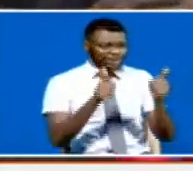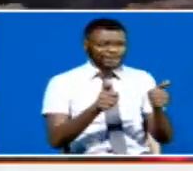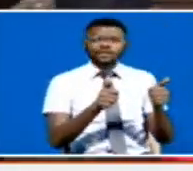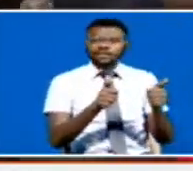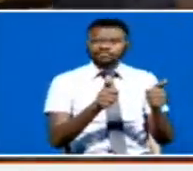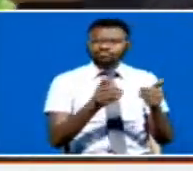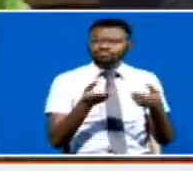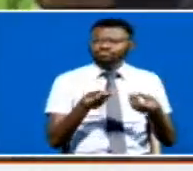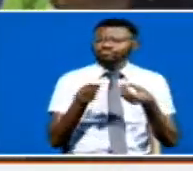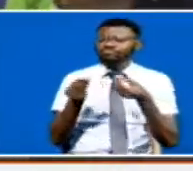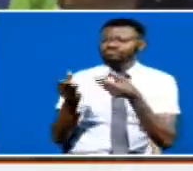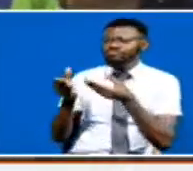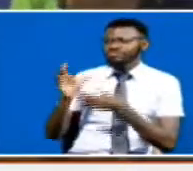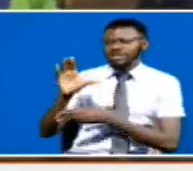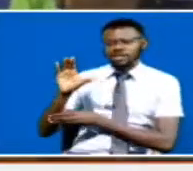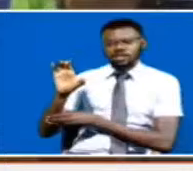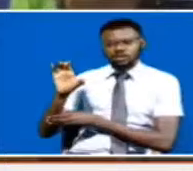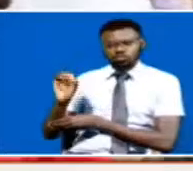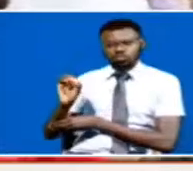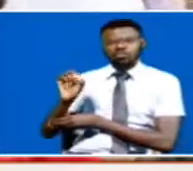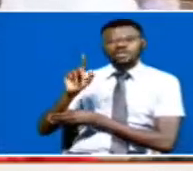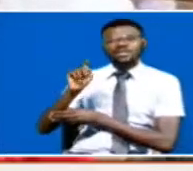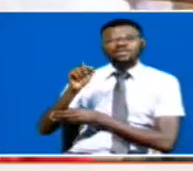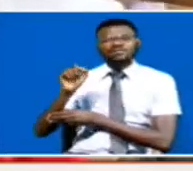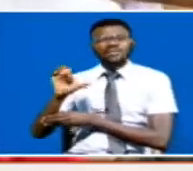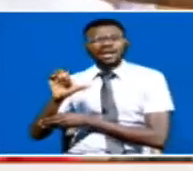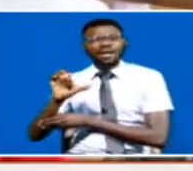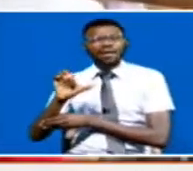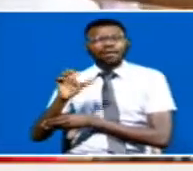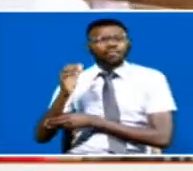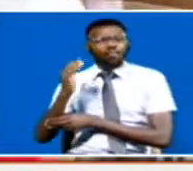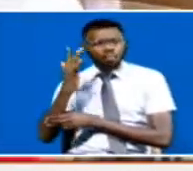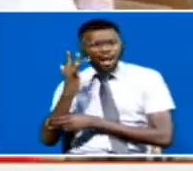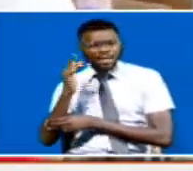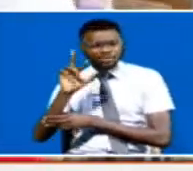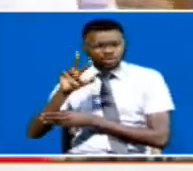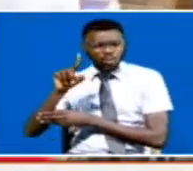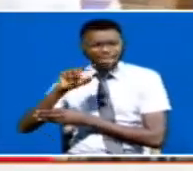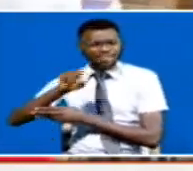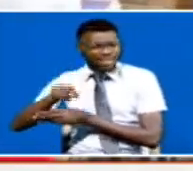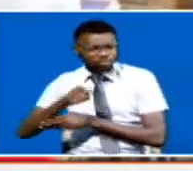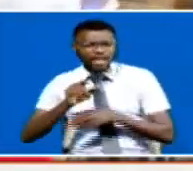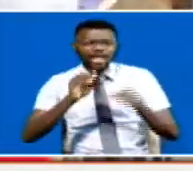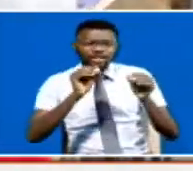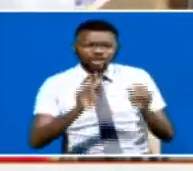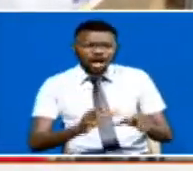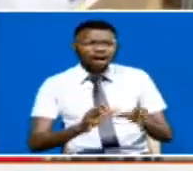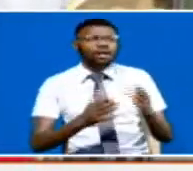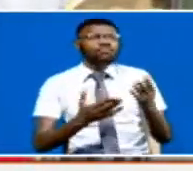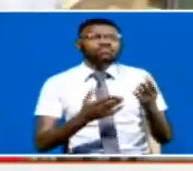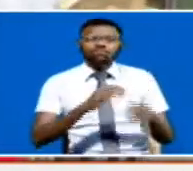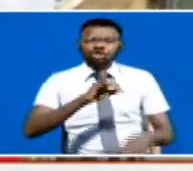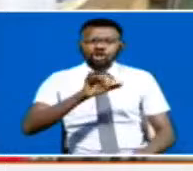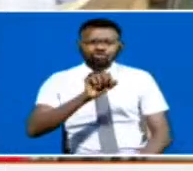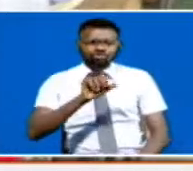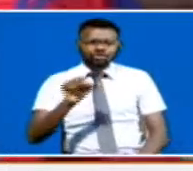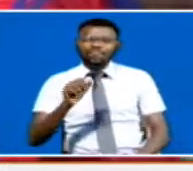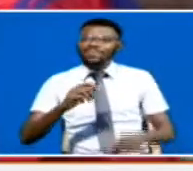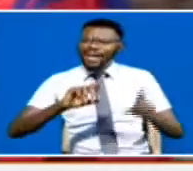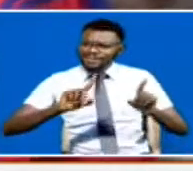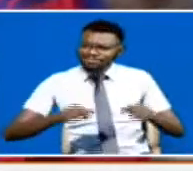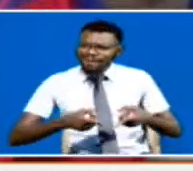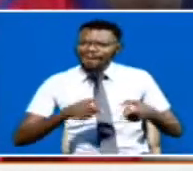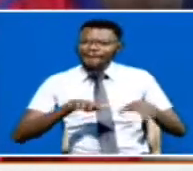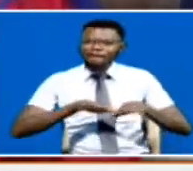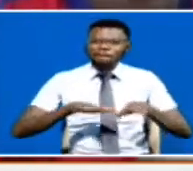Nancy Masharia, the 21,000 JSS intern teachers are demanding for a permanent and pensionable contract this